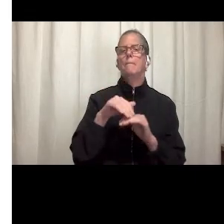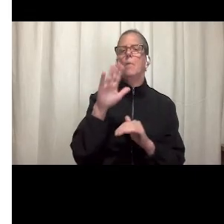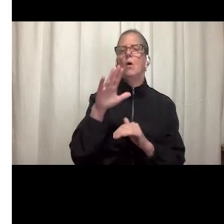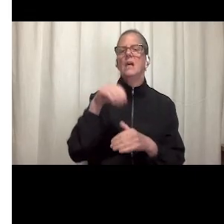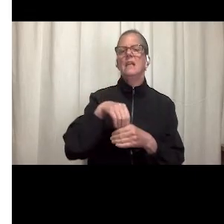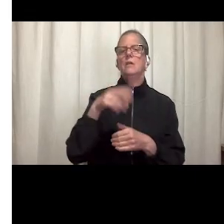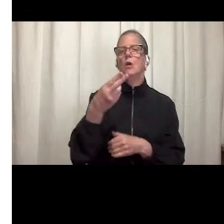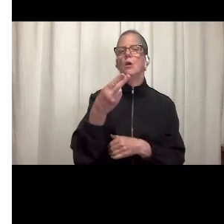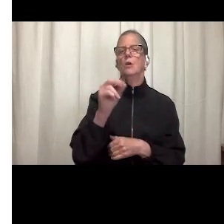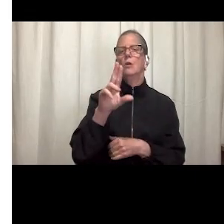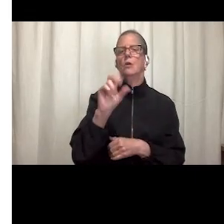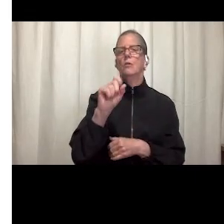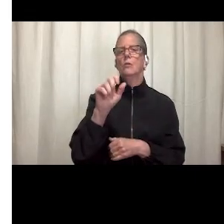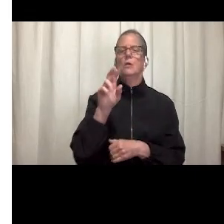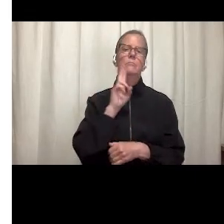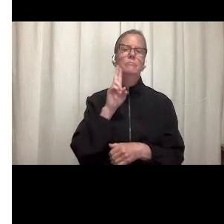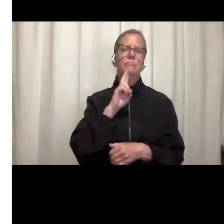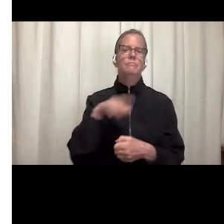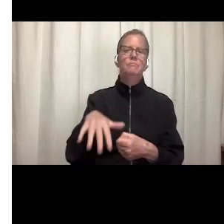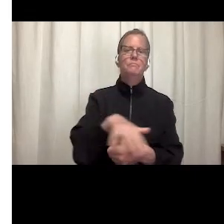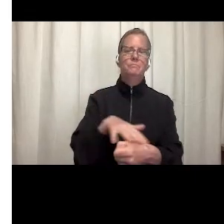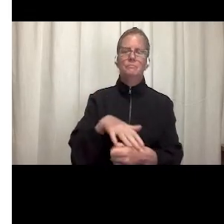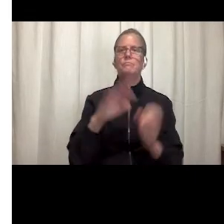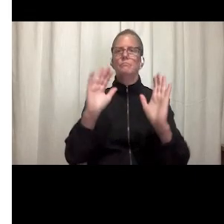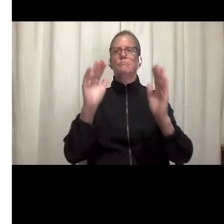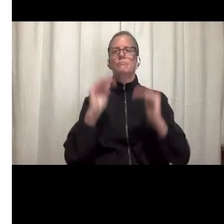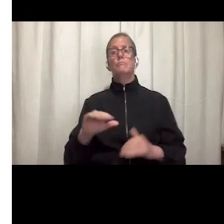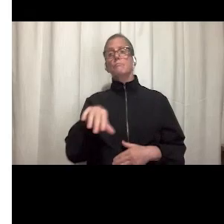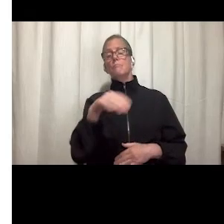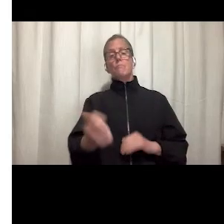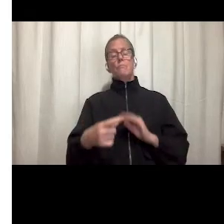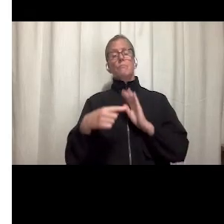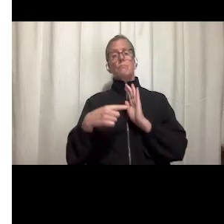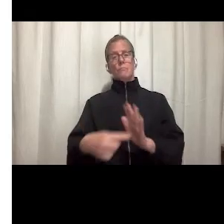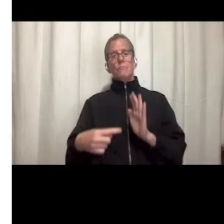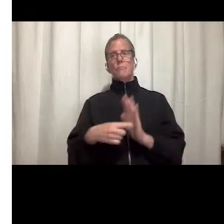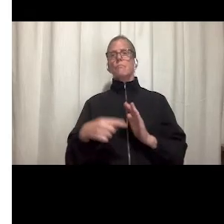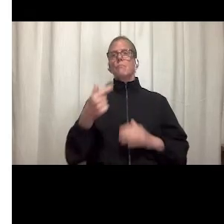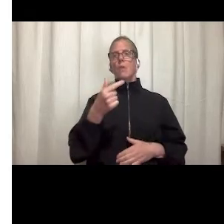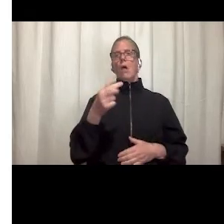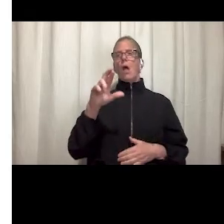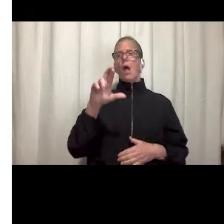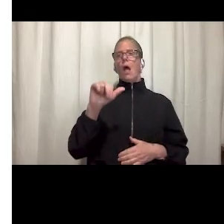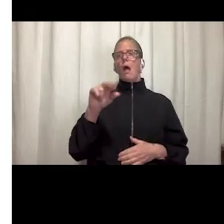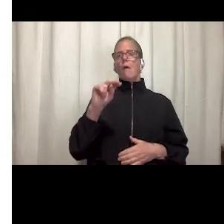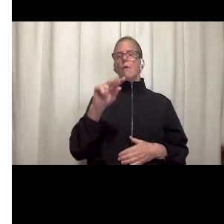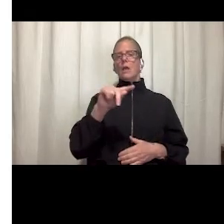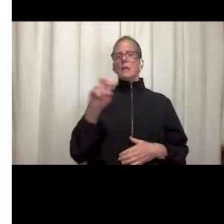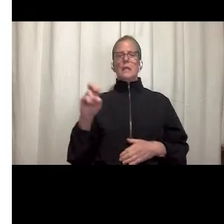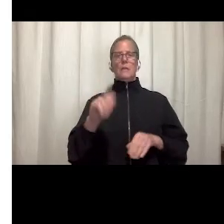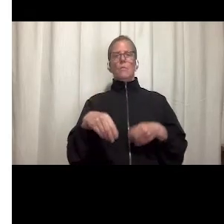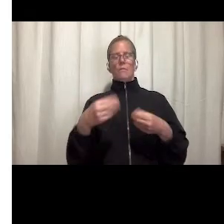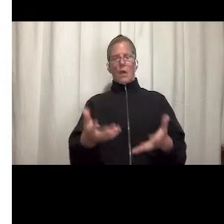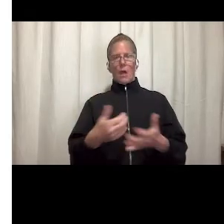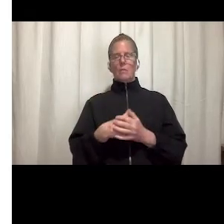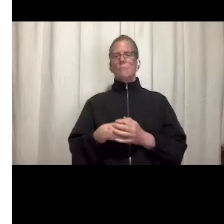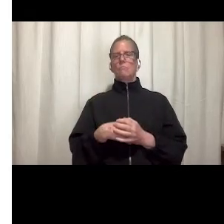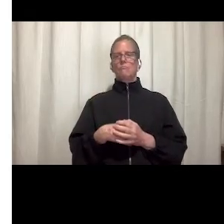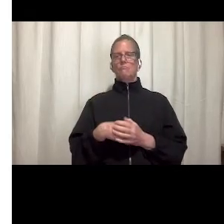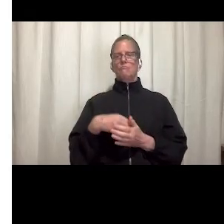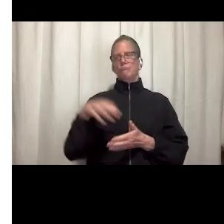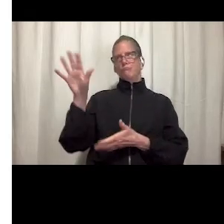Houston area. Another example that a grantee provided is to